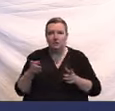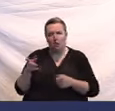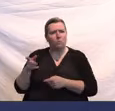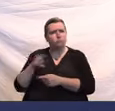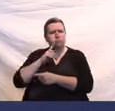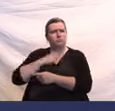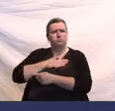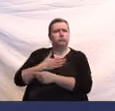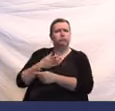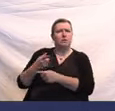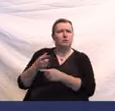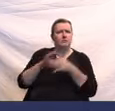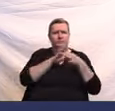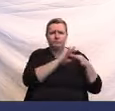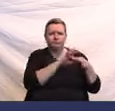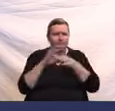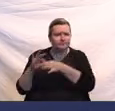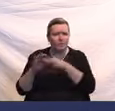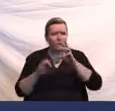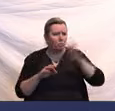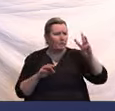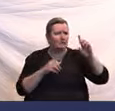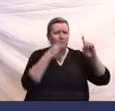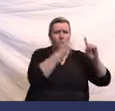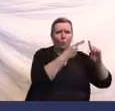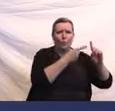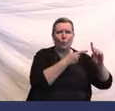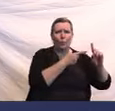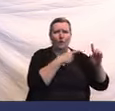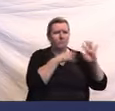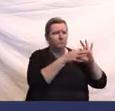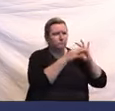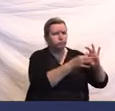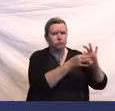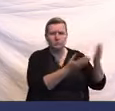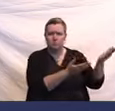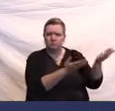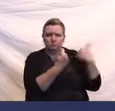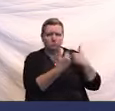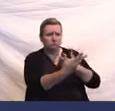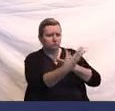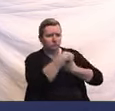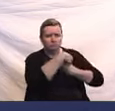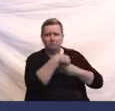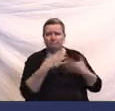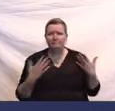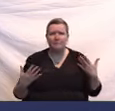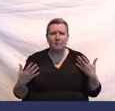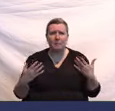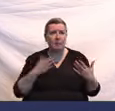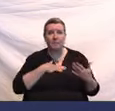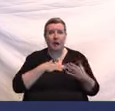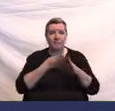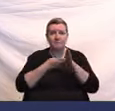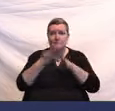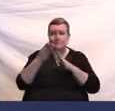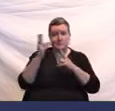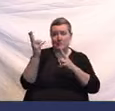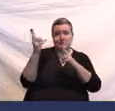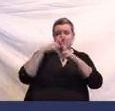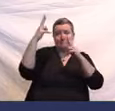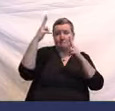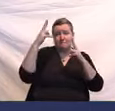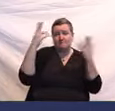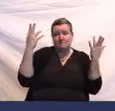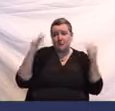West Point with Colonel Schwarzkopf. So just probably one of the most phenomenal moments in my career, and I would say life. So it was a pleasure to